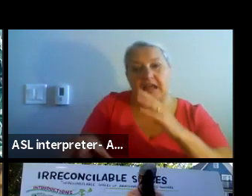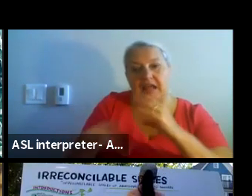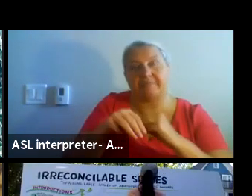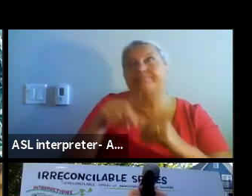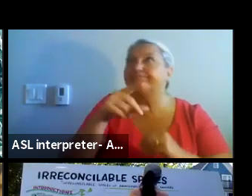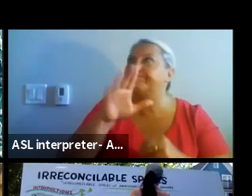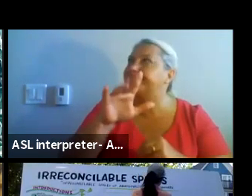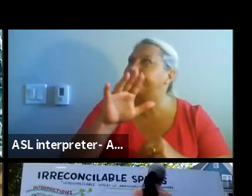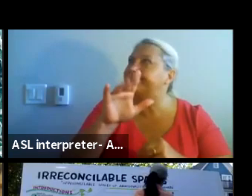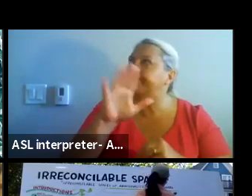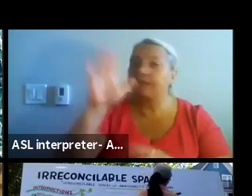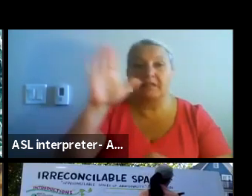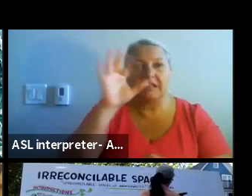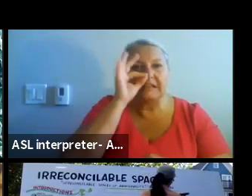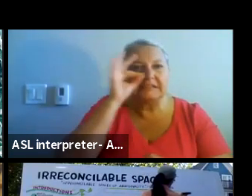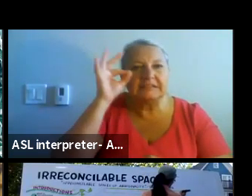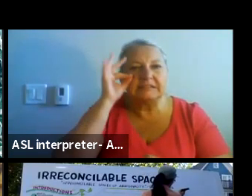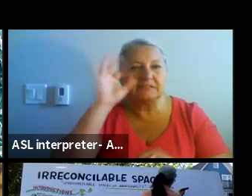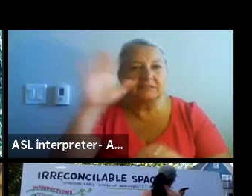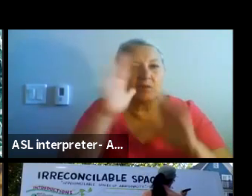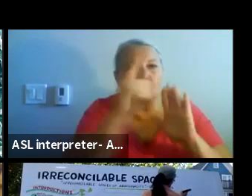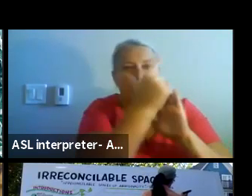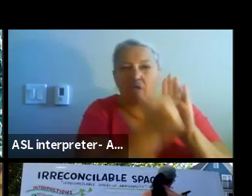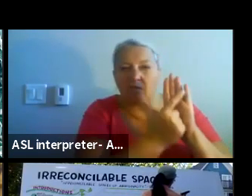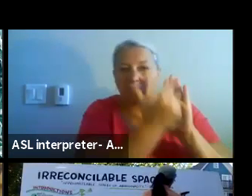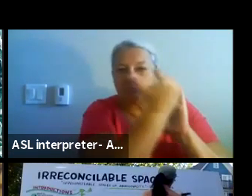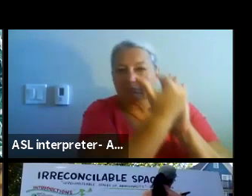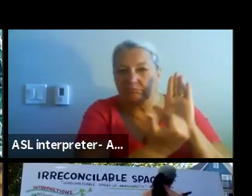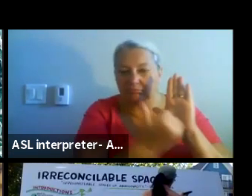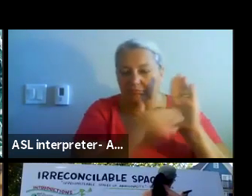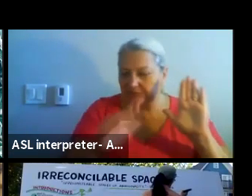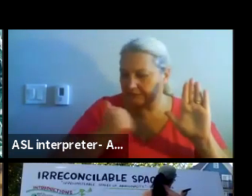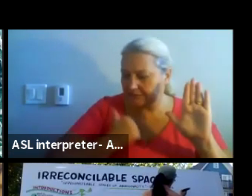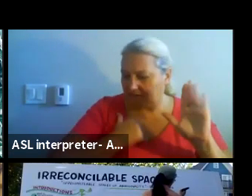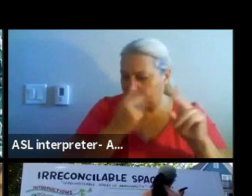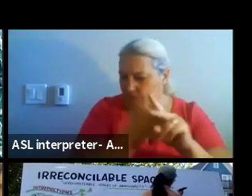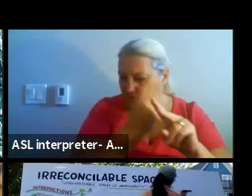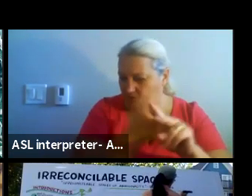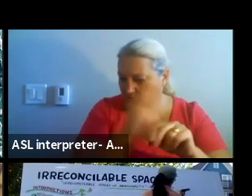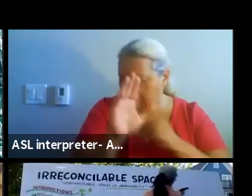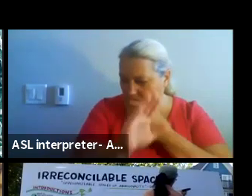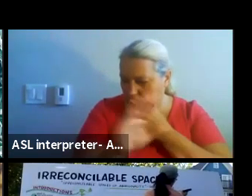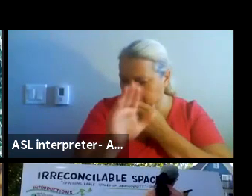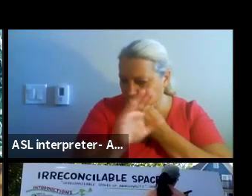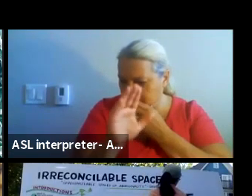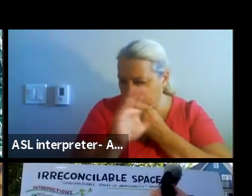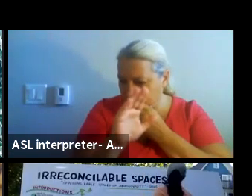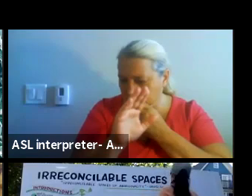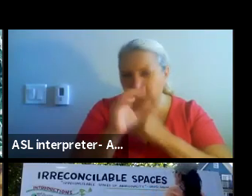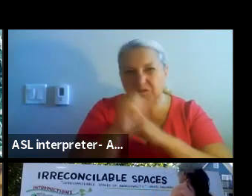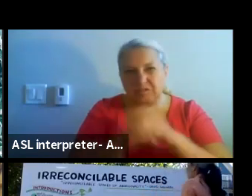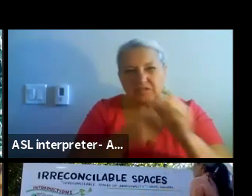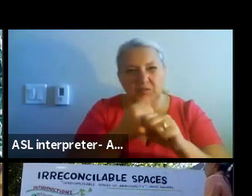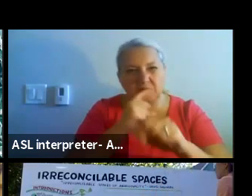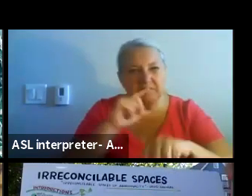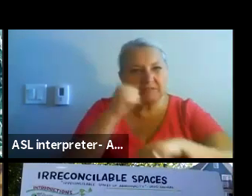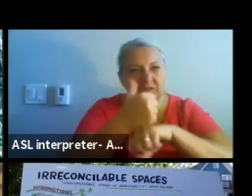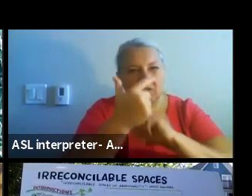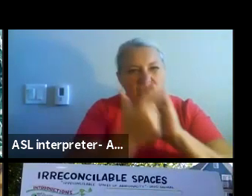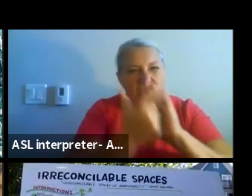eight. The Indian Act in Canada was first put into legislation